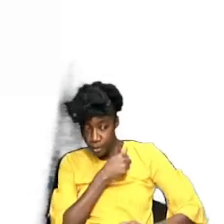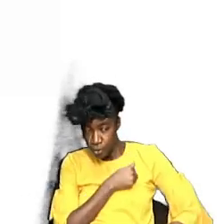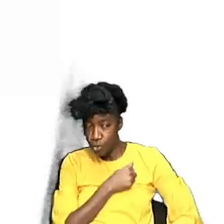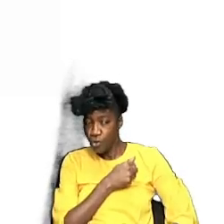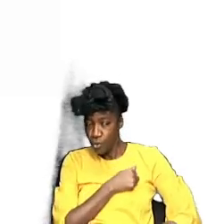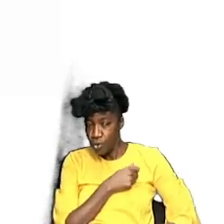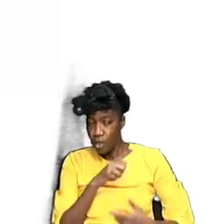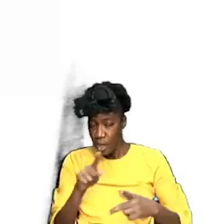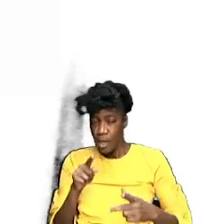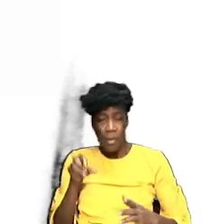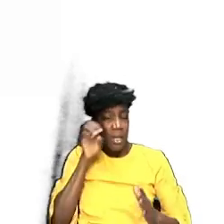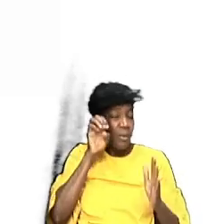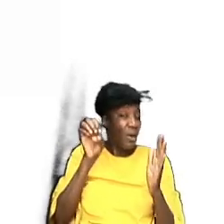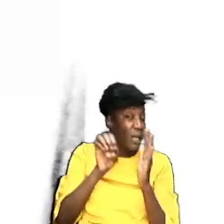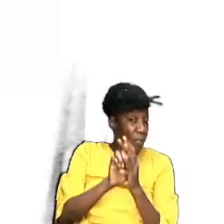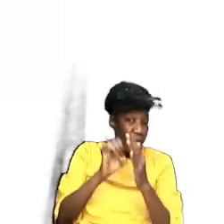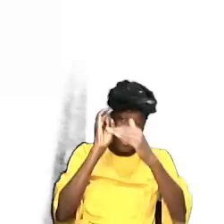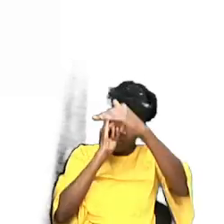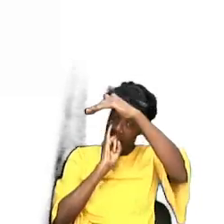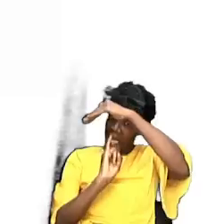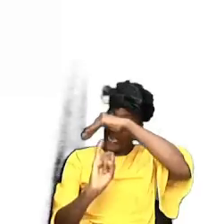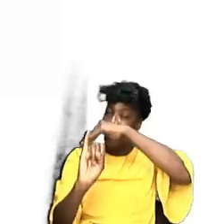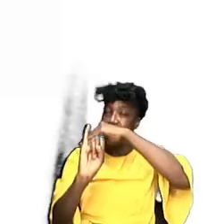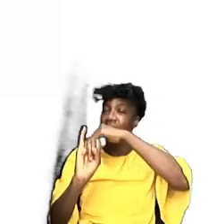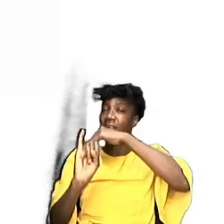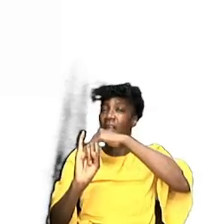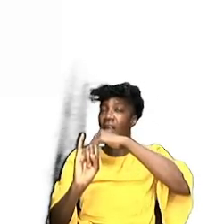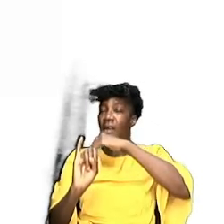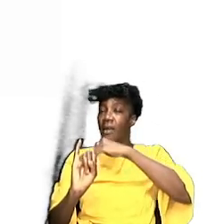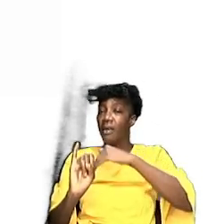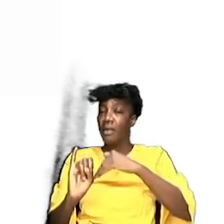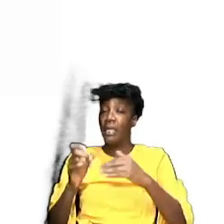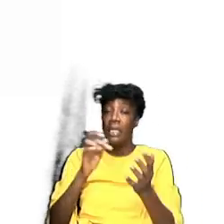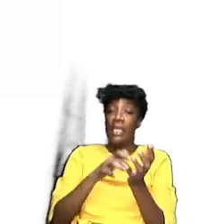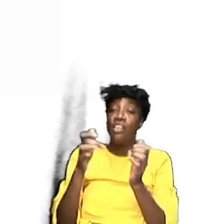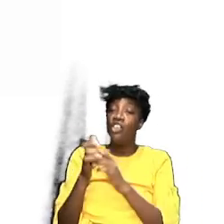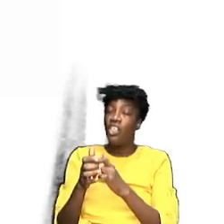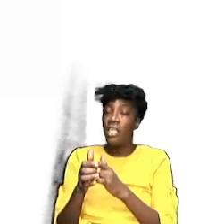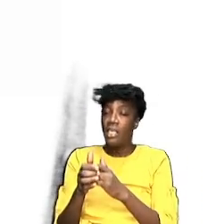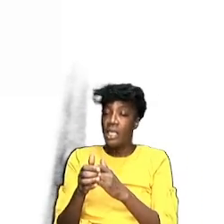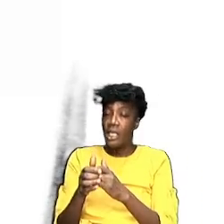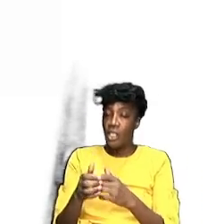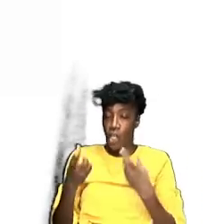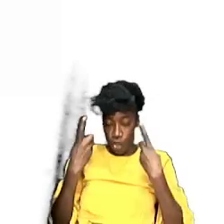a picture in Isaiah where Jesus himself was dressed in an armor.